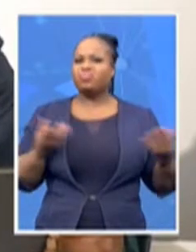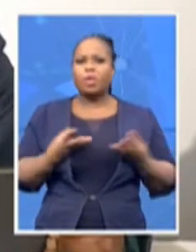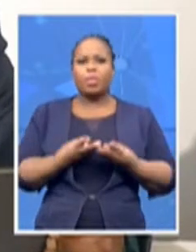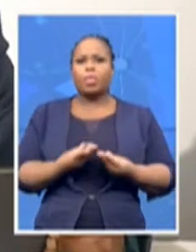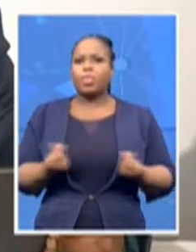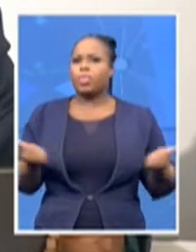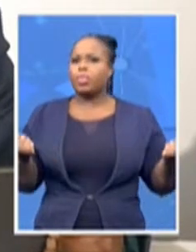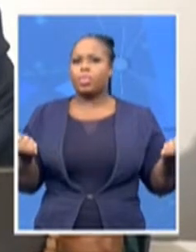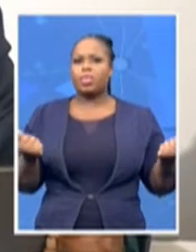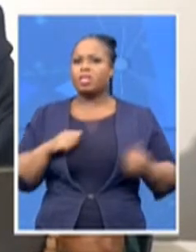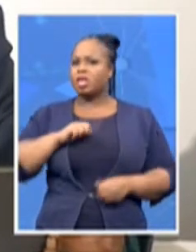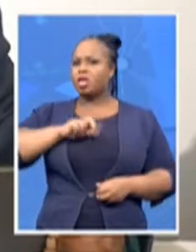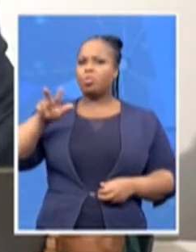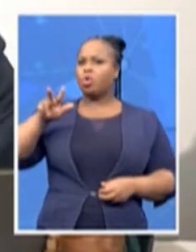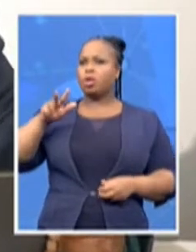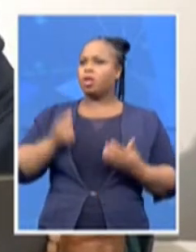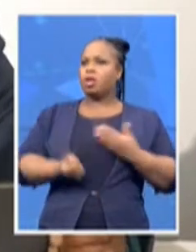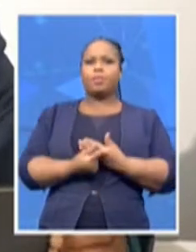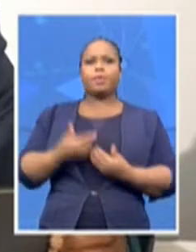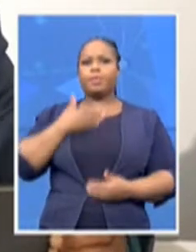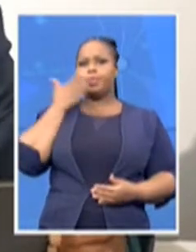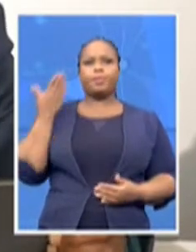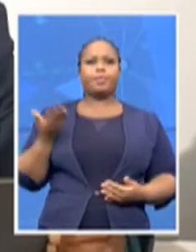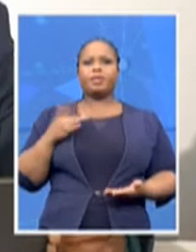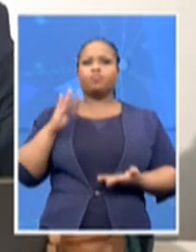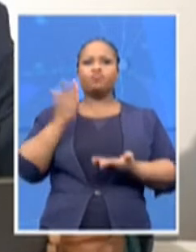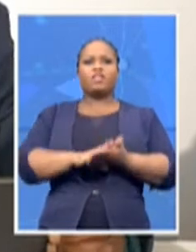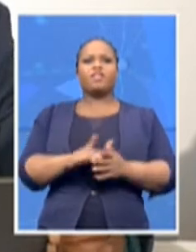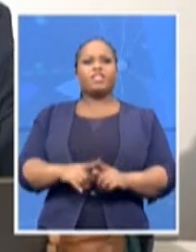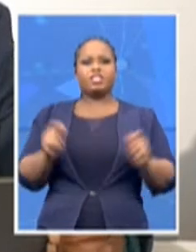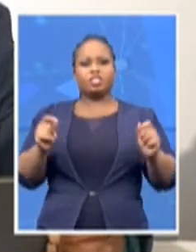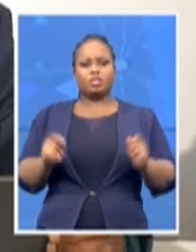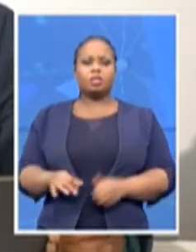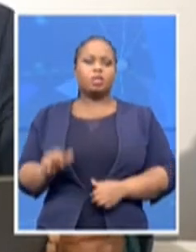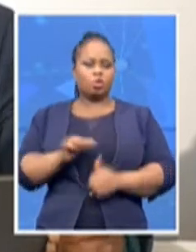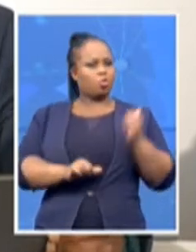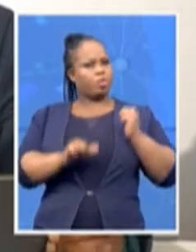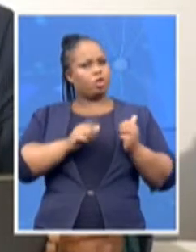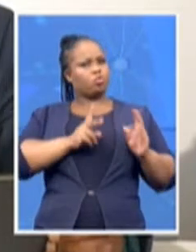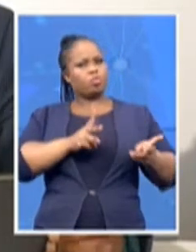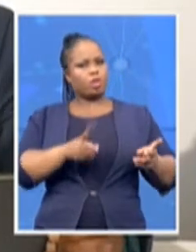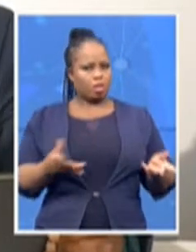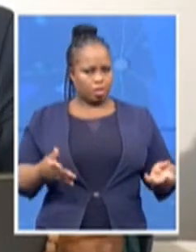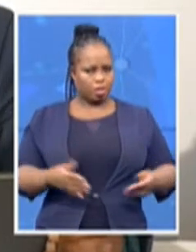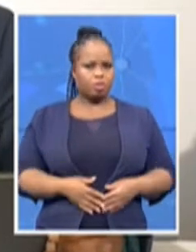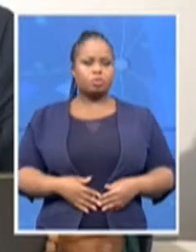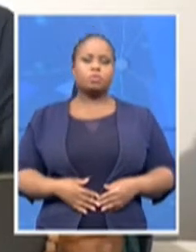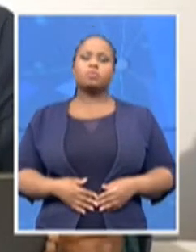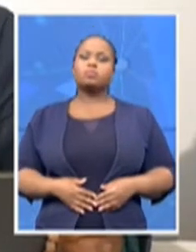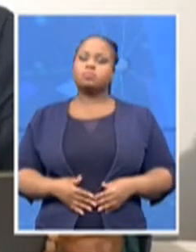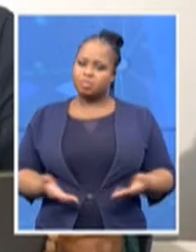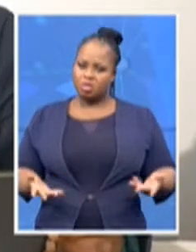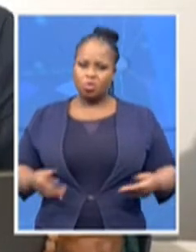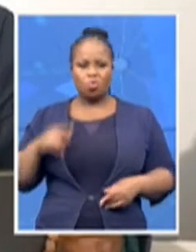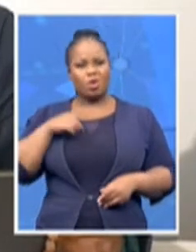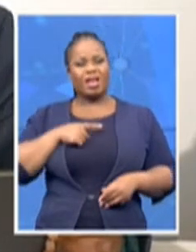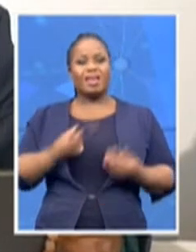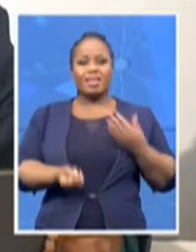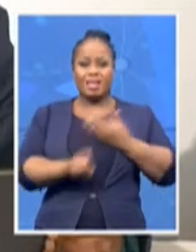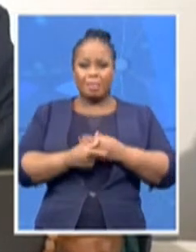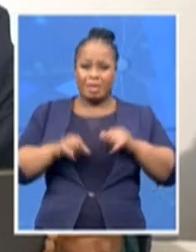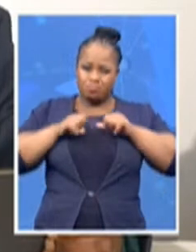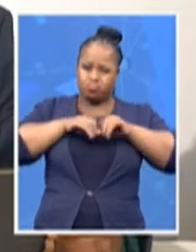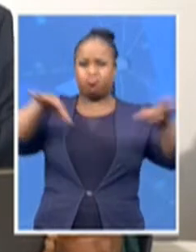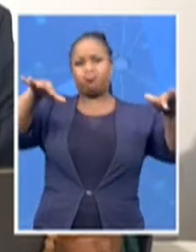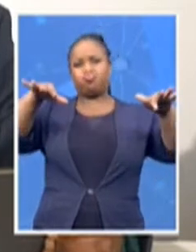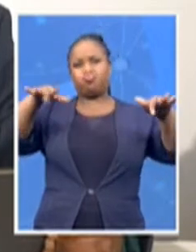was gone, and we could go back to normal. We get outbreaks, you know, of various